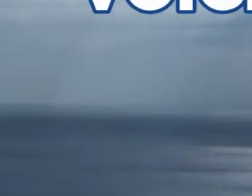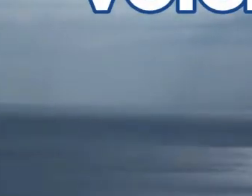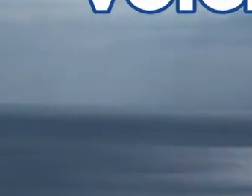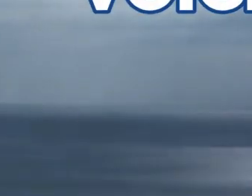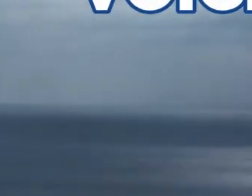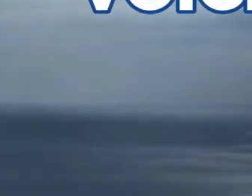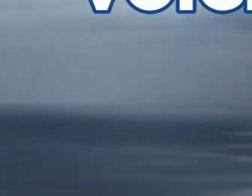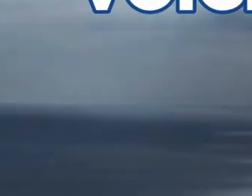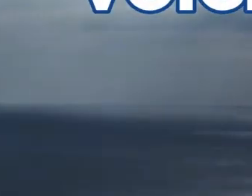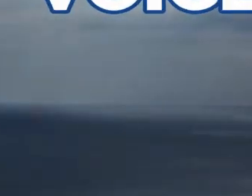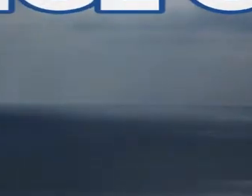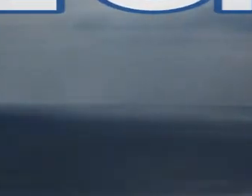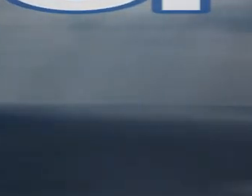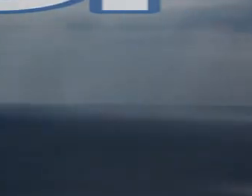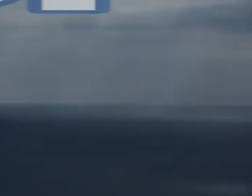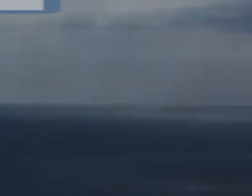beyond the azure blue.